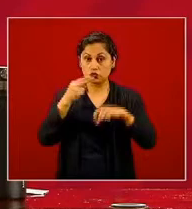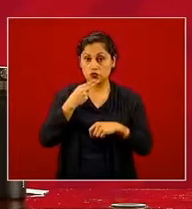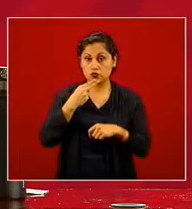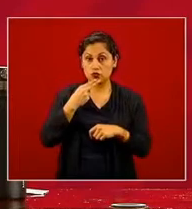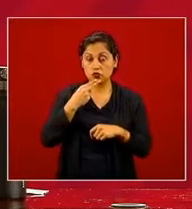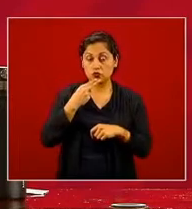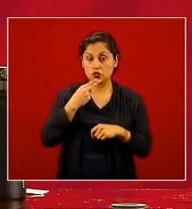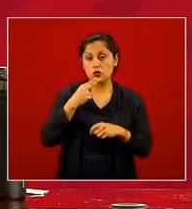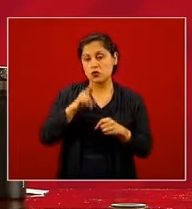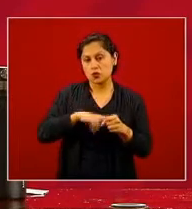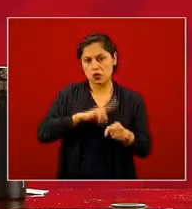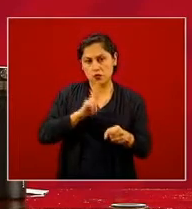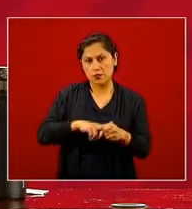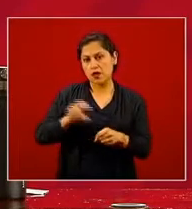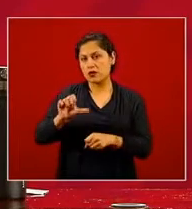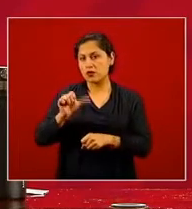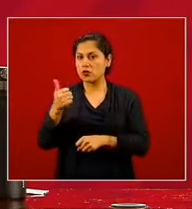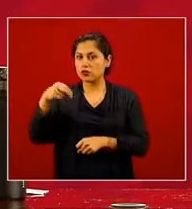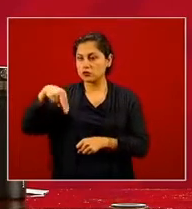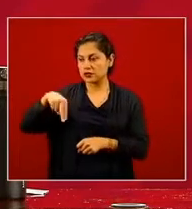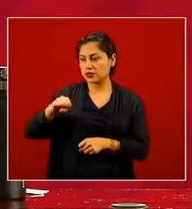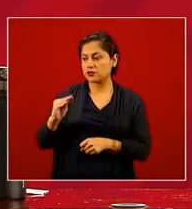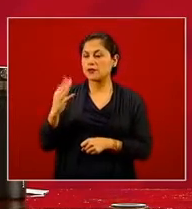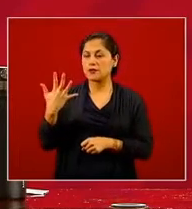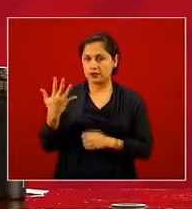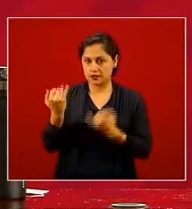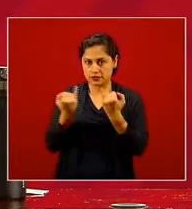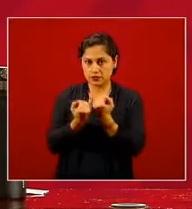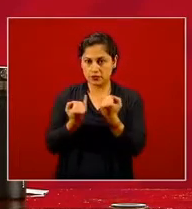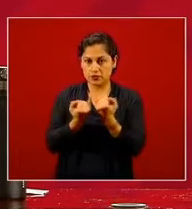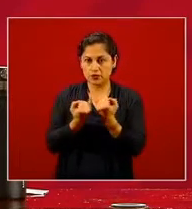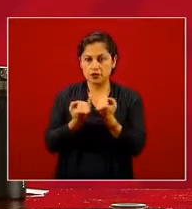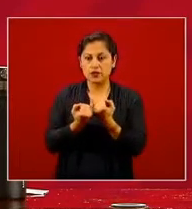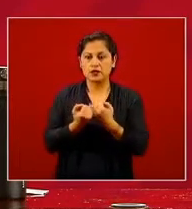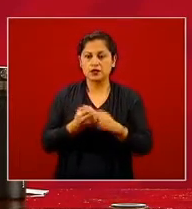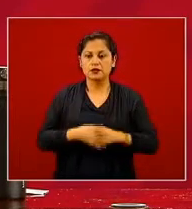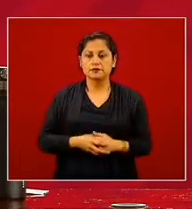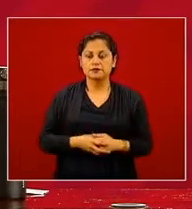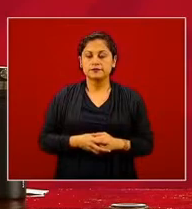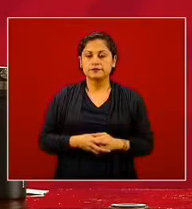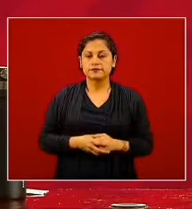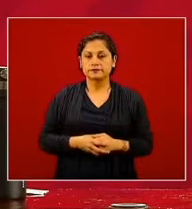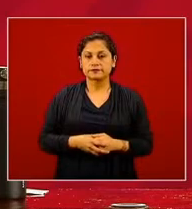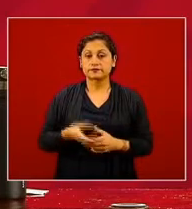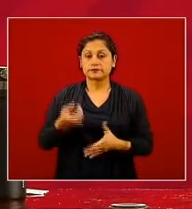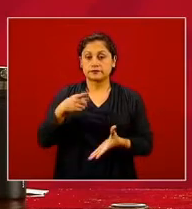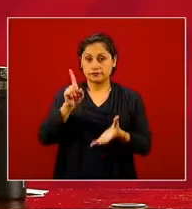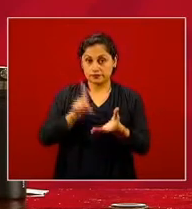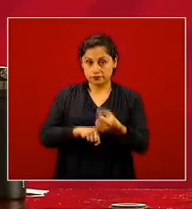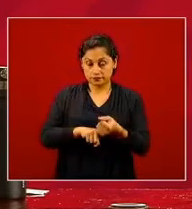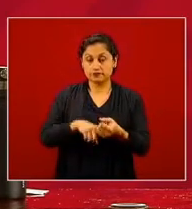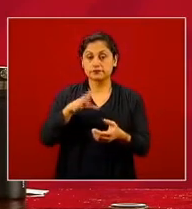it's difficult that a mask such as this, including even the N95,